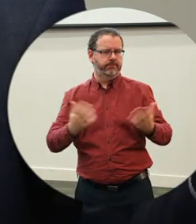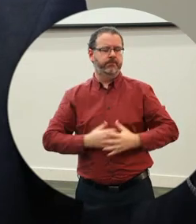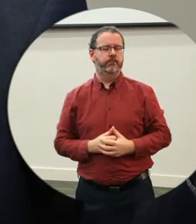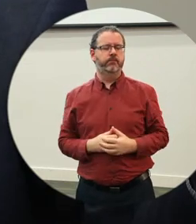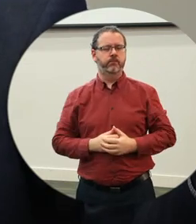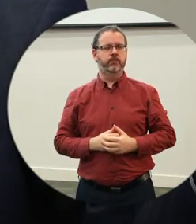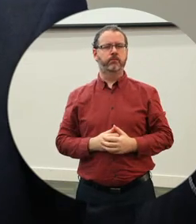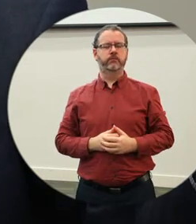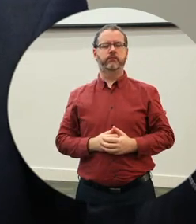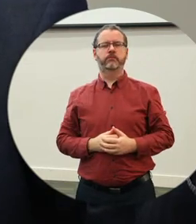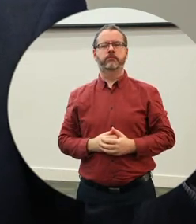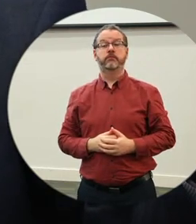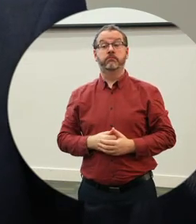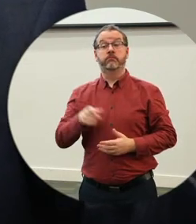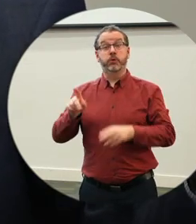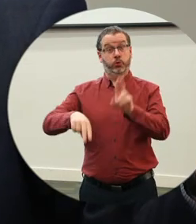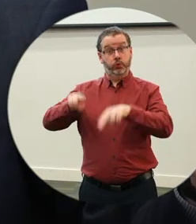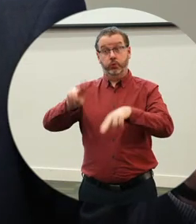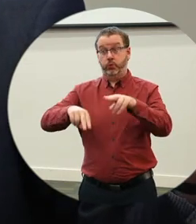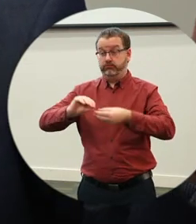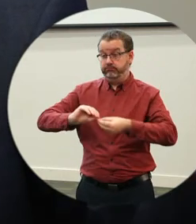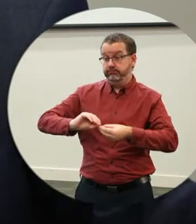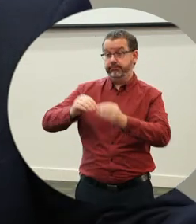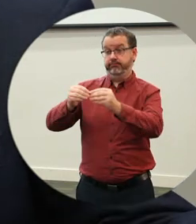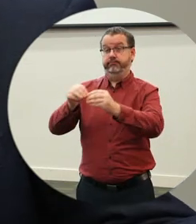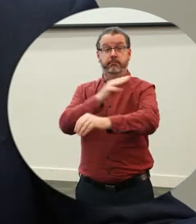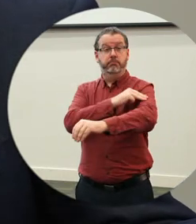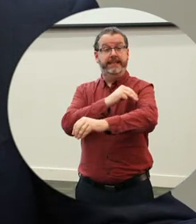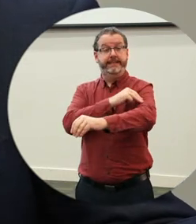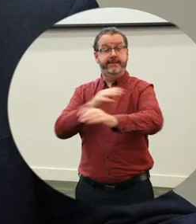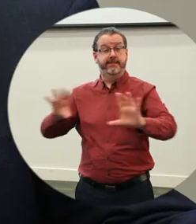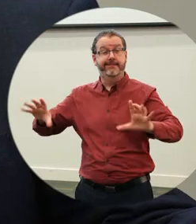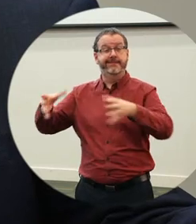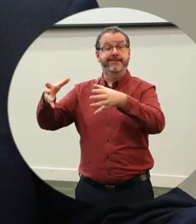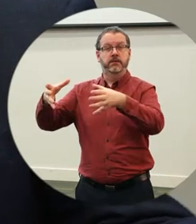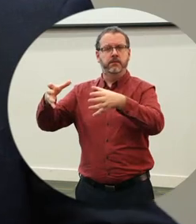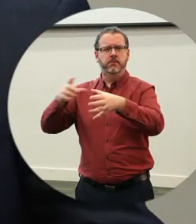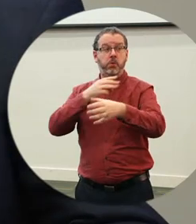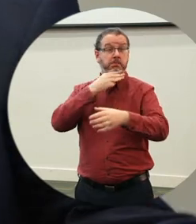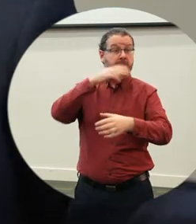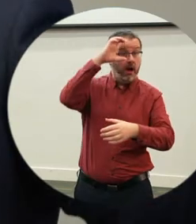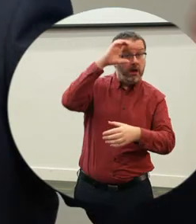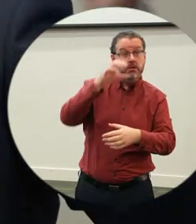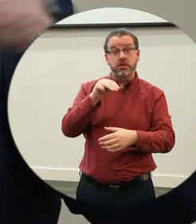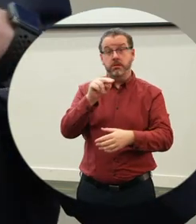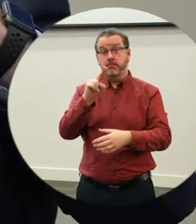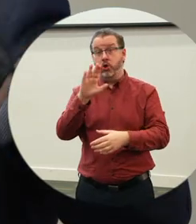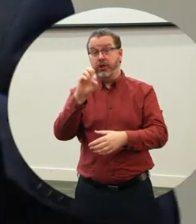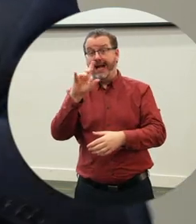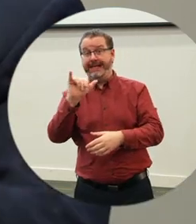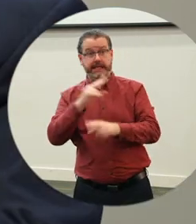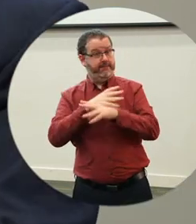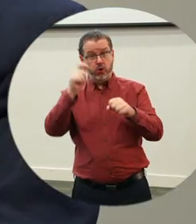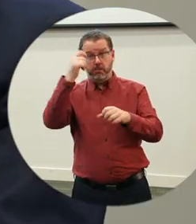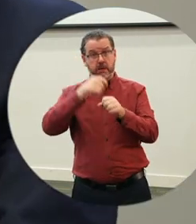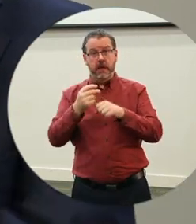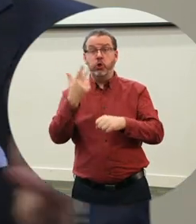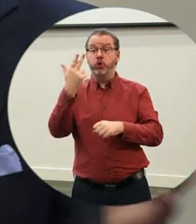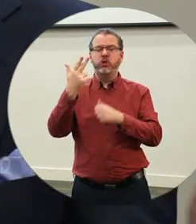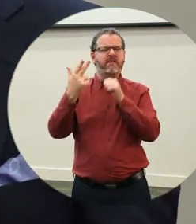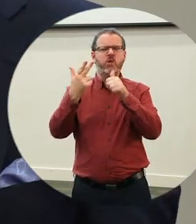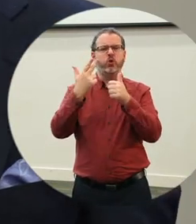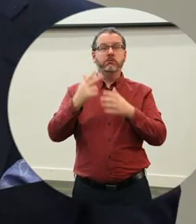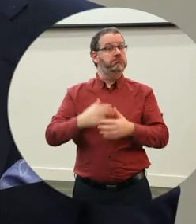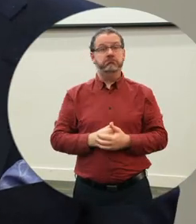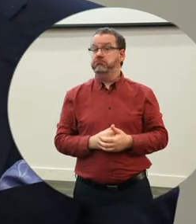The idea that the new police force should be unarmed never occurred to them. It was going to be given new uniforms. You got rid of